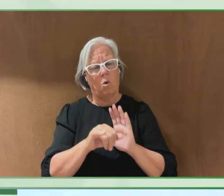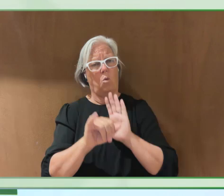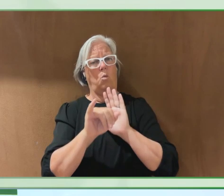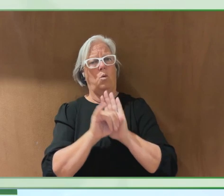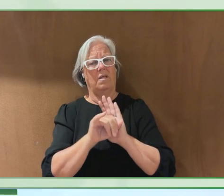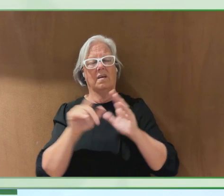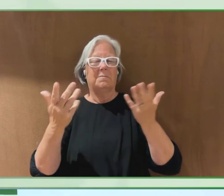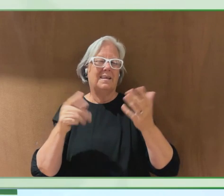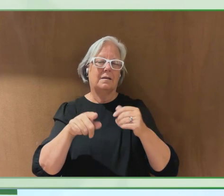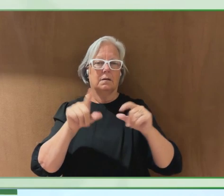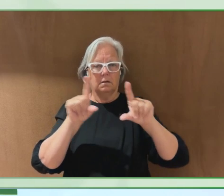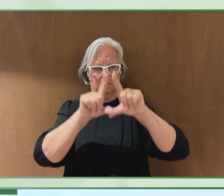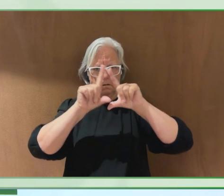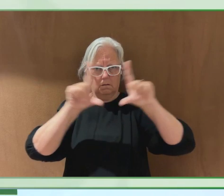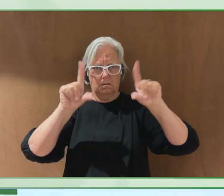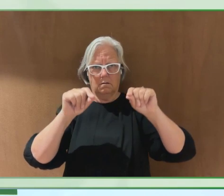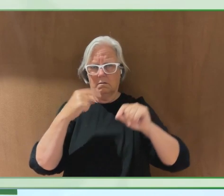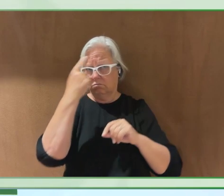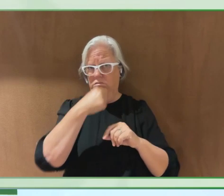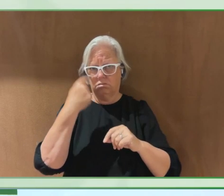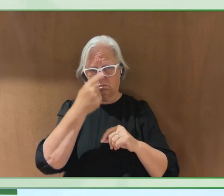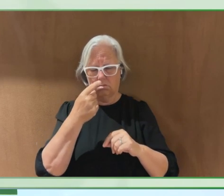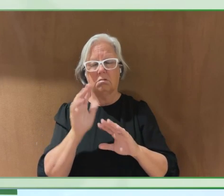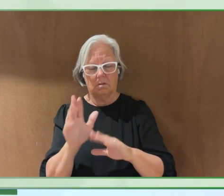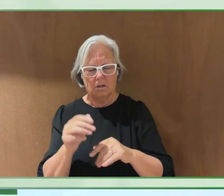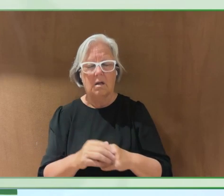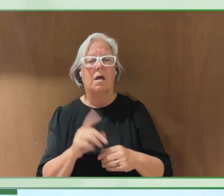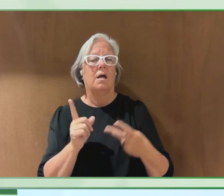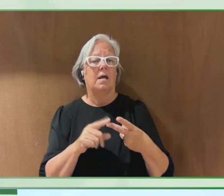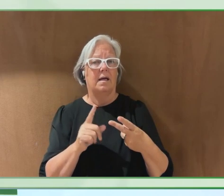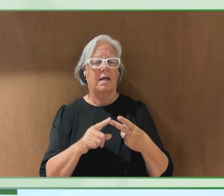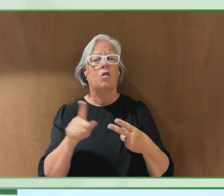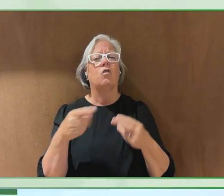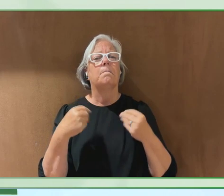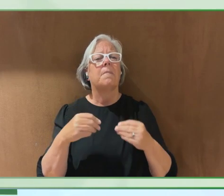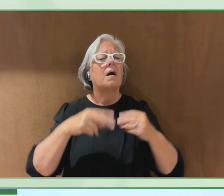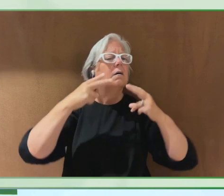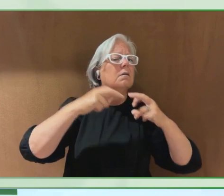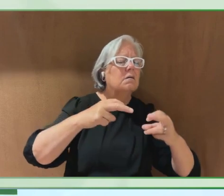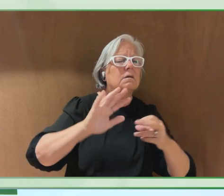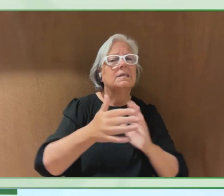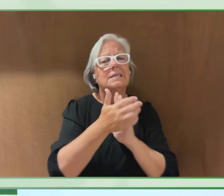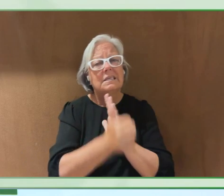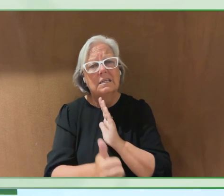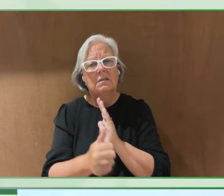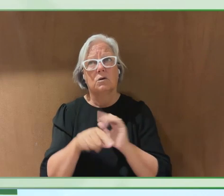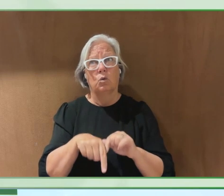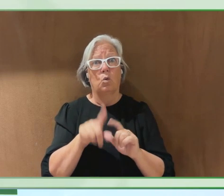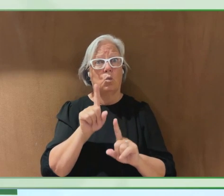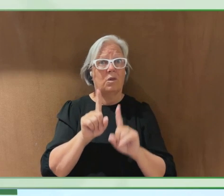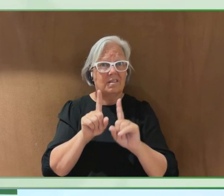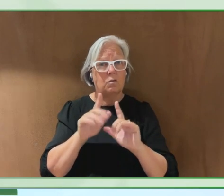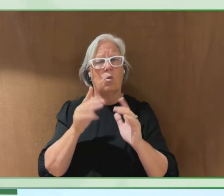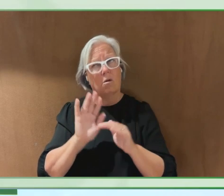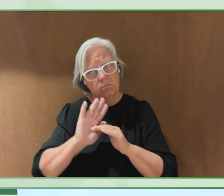census. Secondly, to do market-relevant skills development in urban and rural Pakistan. Thirdly, to